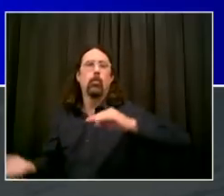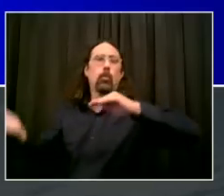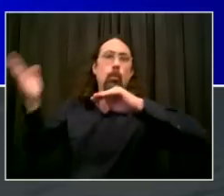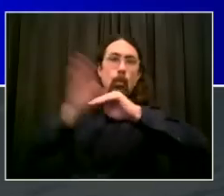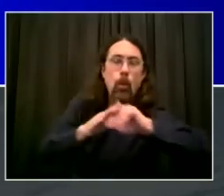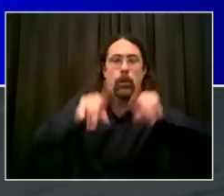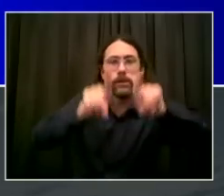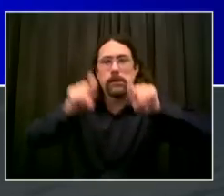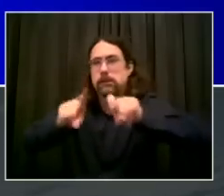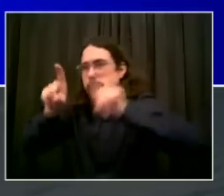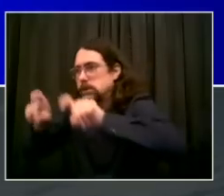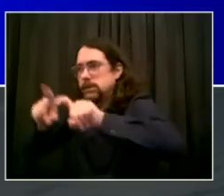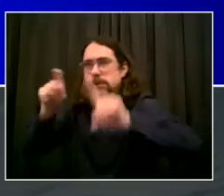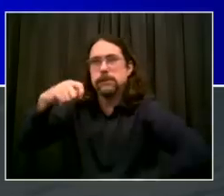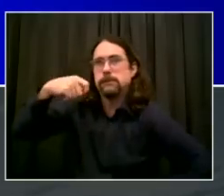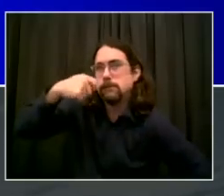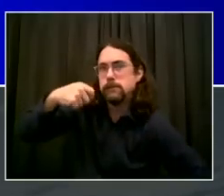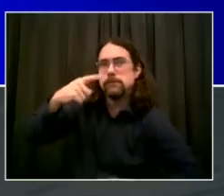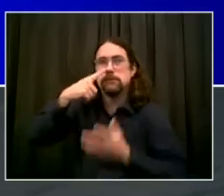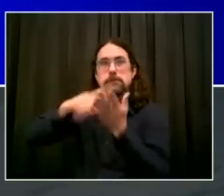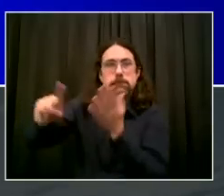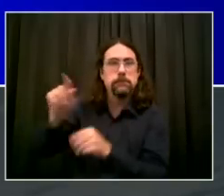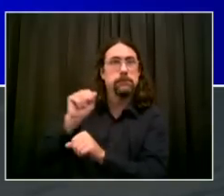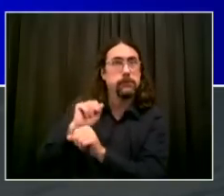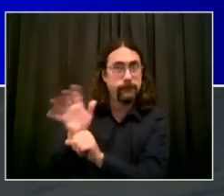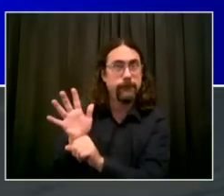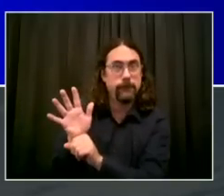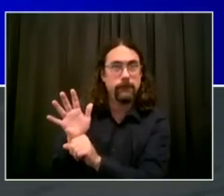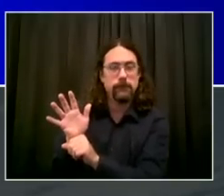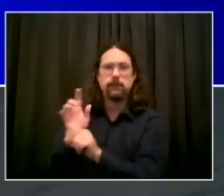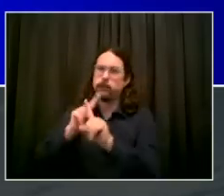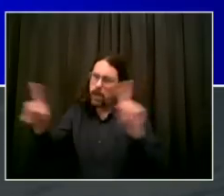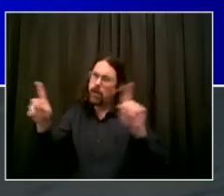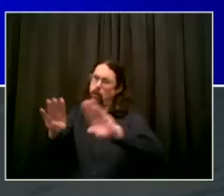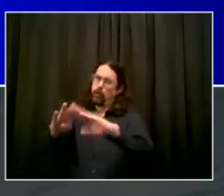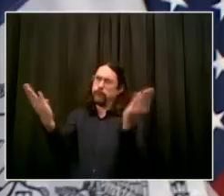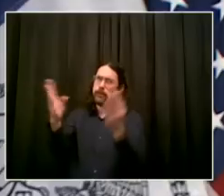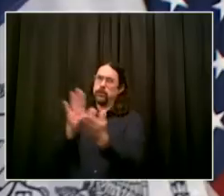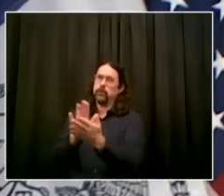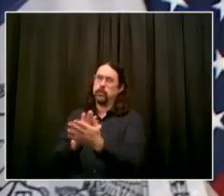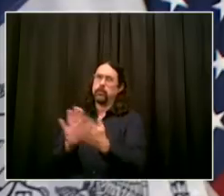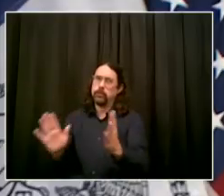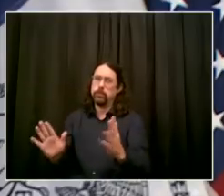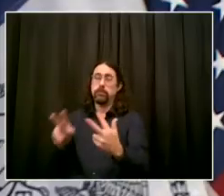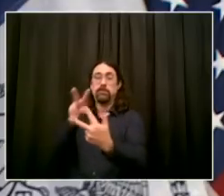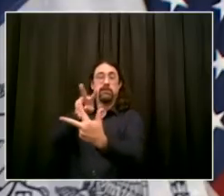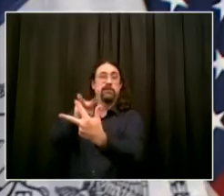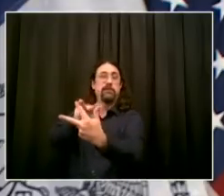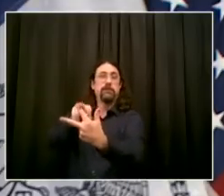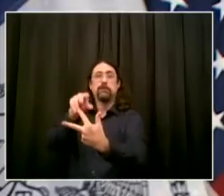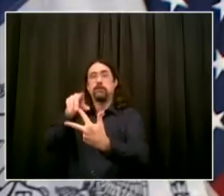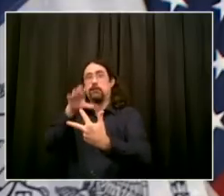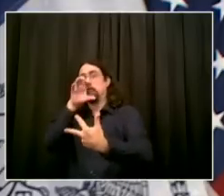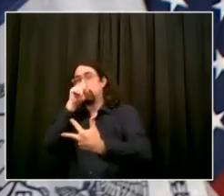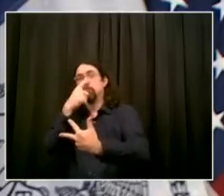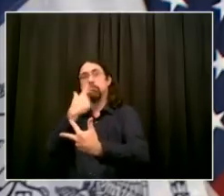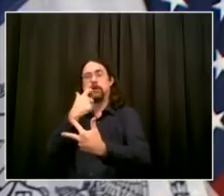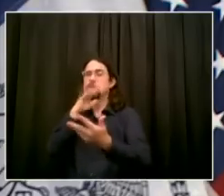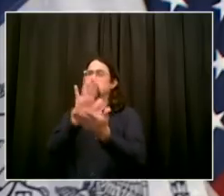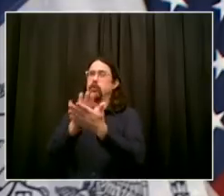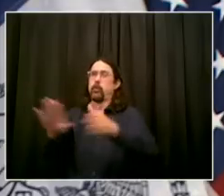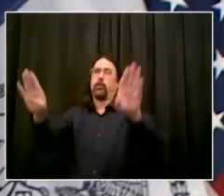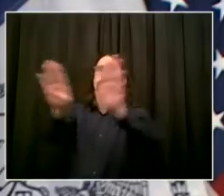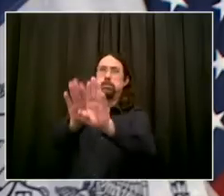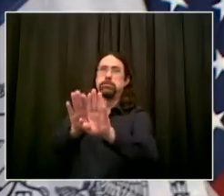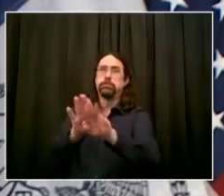enforcement. Now, the pause period begins today and in effect for a minimum of 14 days. We're going to work with the